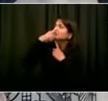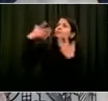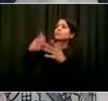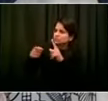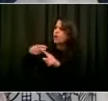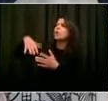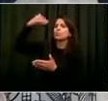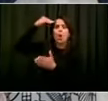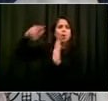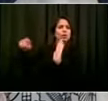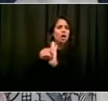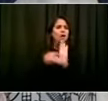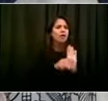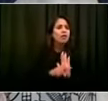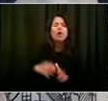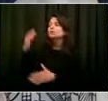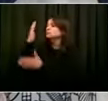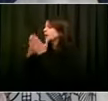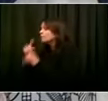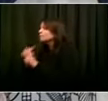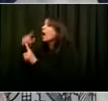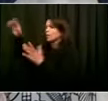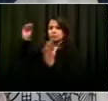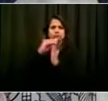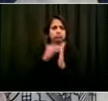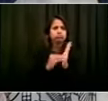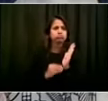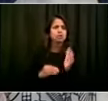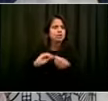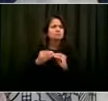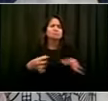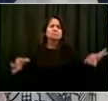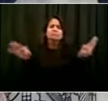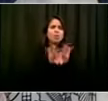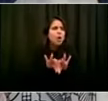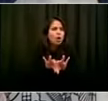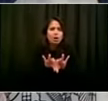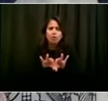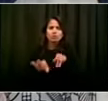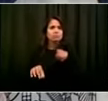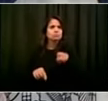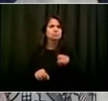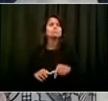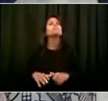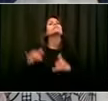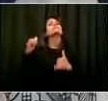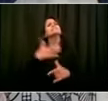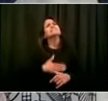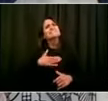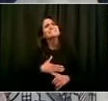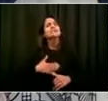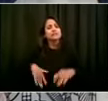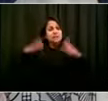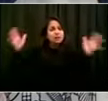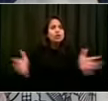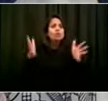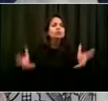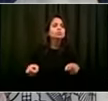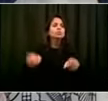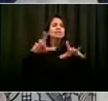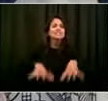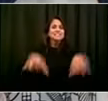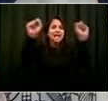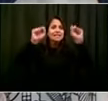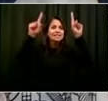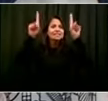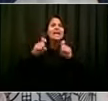We should have common cause right now. Get people tested, get those masks on, work together to beat back this disease once and for